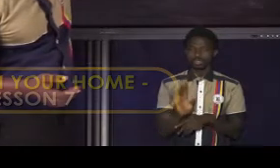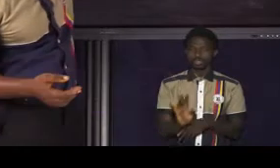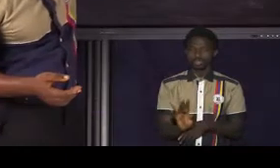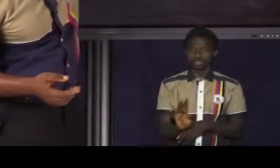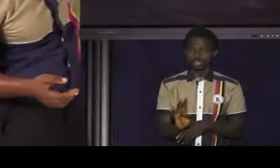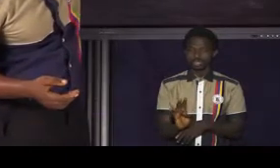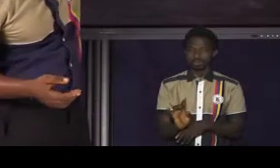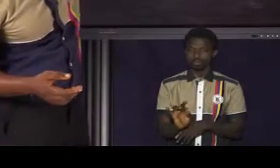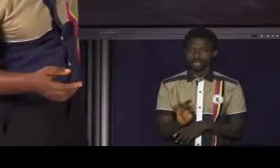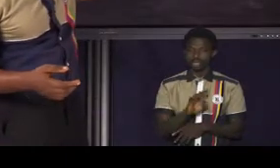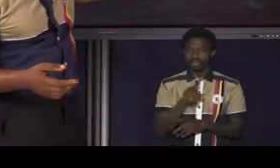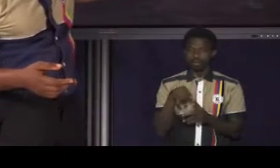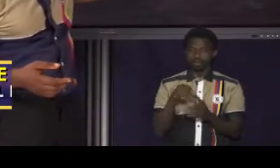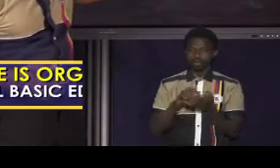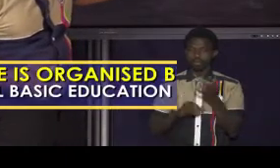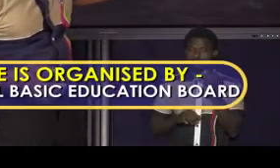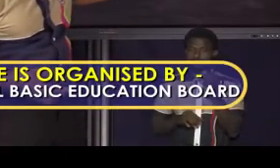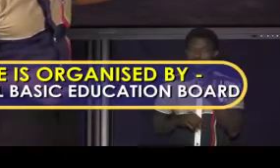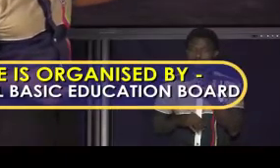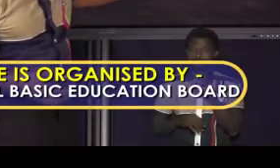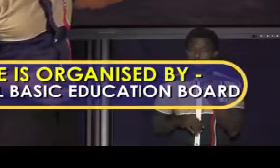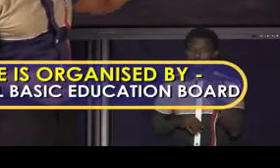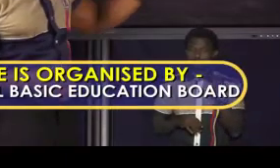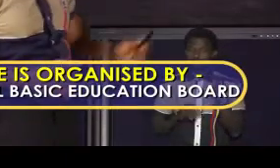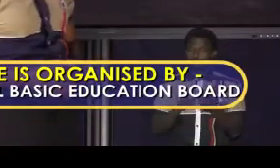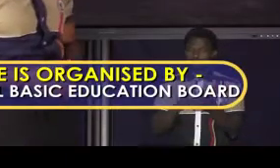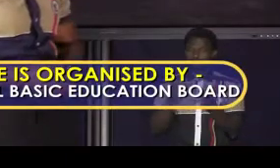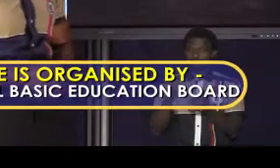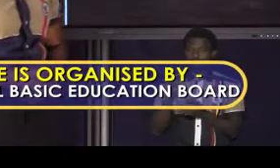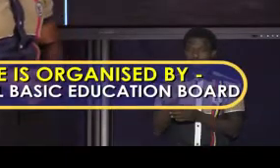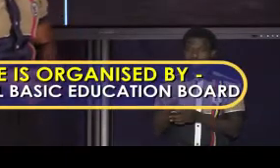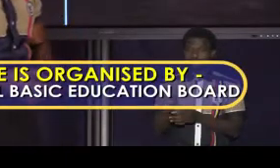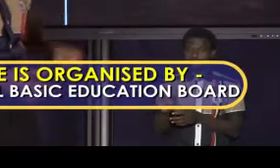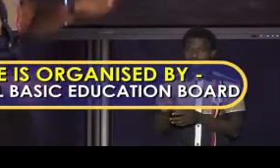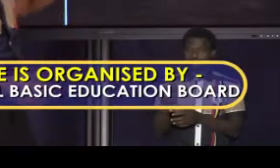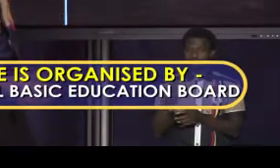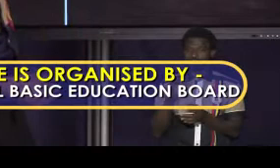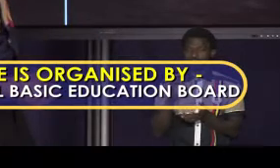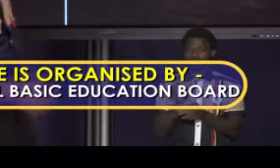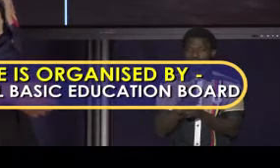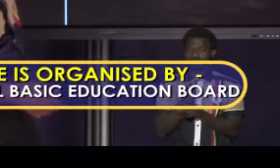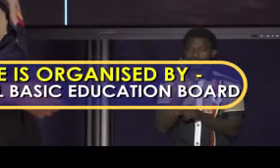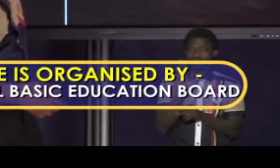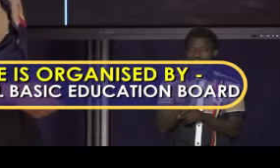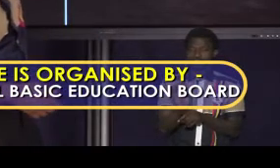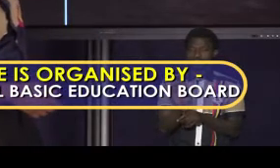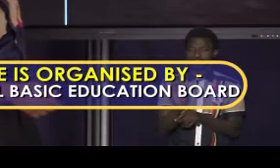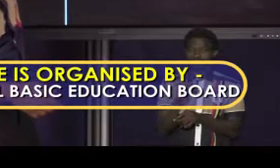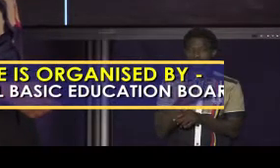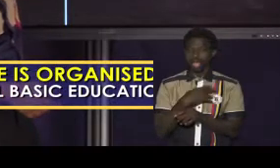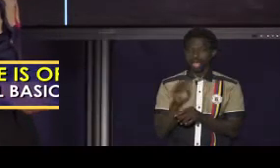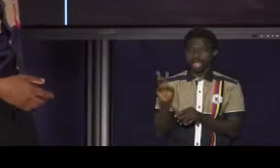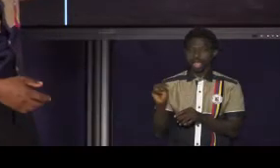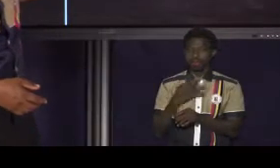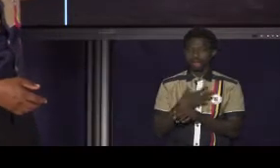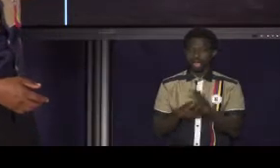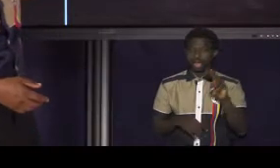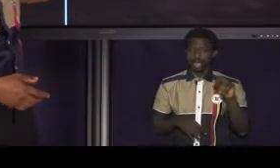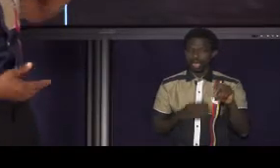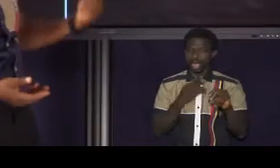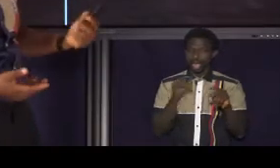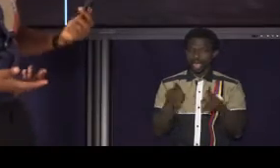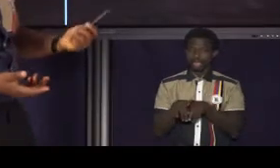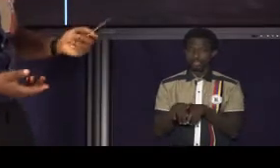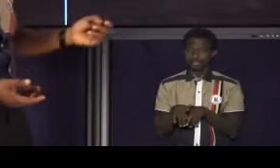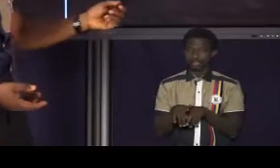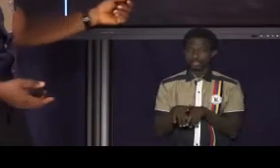because when we subtract 102 from 180, we will get 78 on the right side. And m and n are the same thing, so it's the same thing as saying m